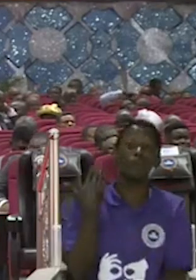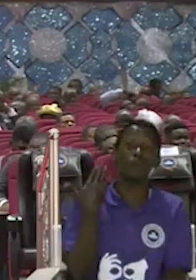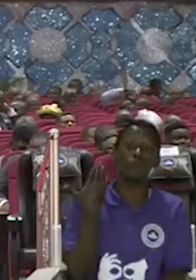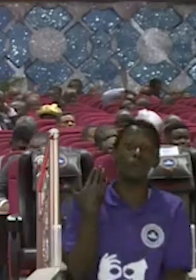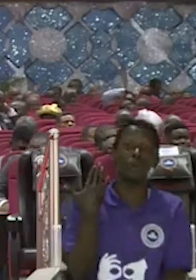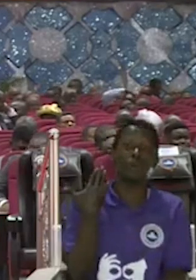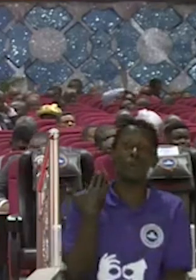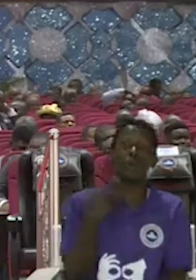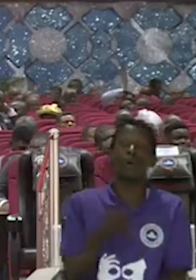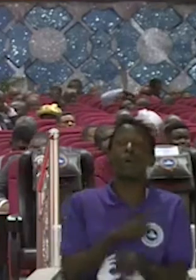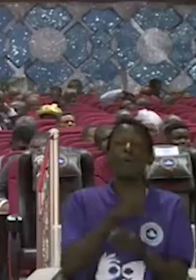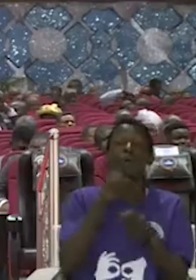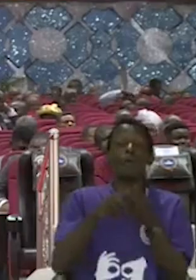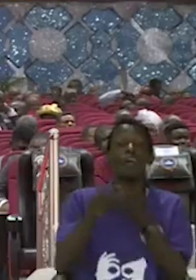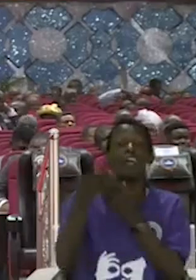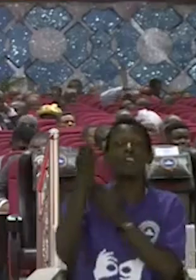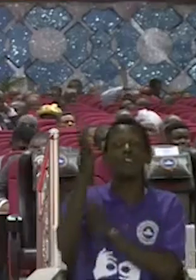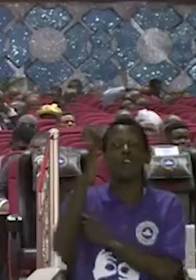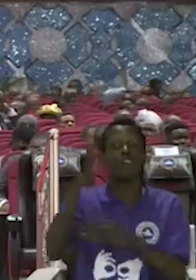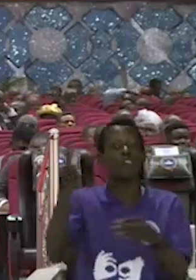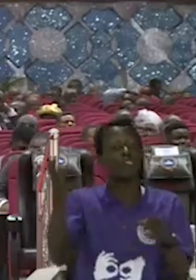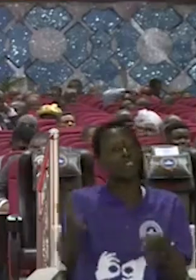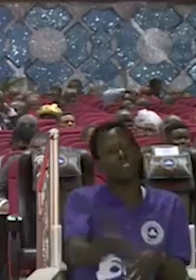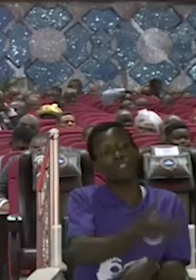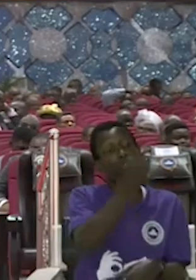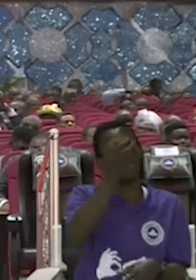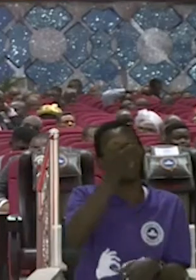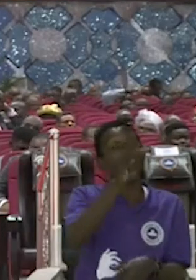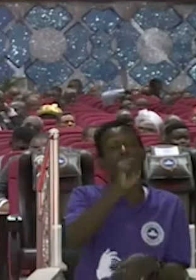when God took me to the school of humility,